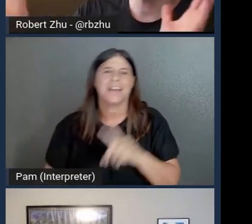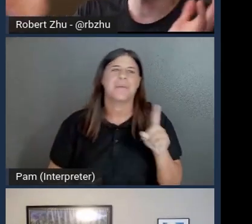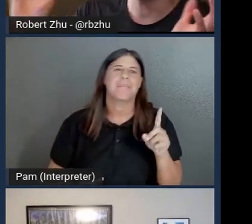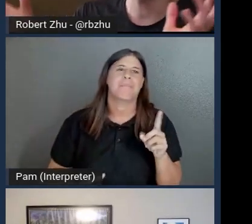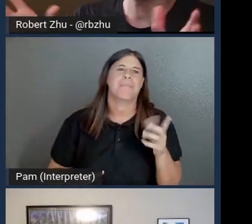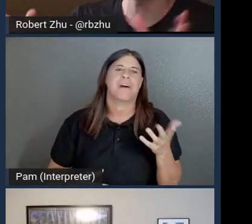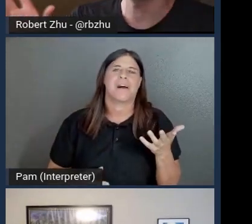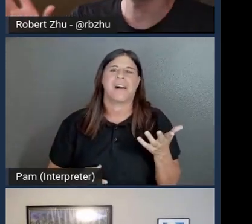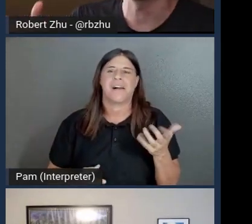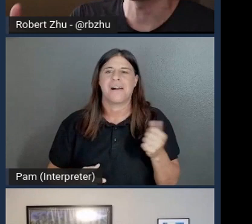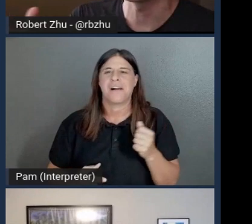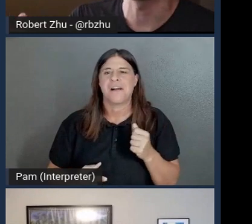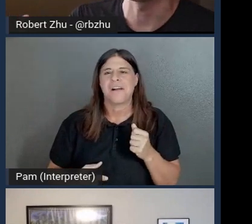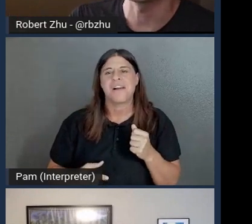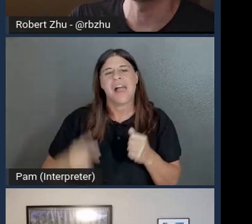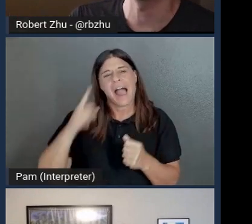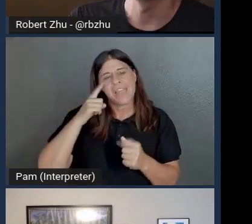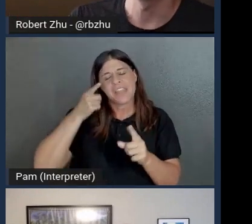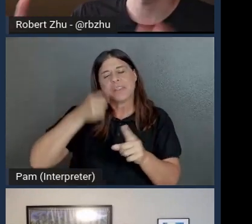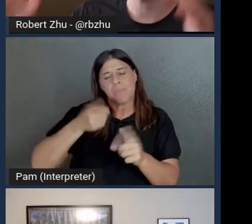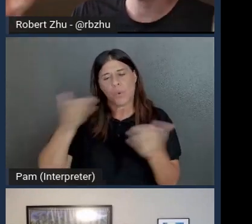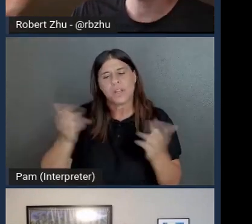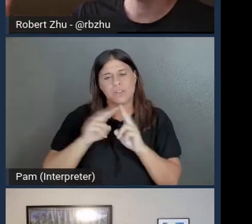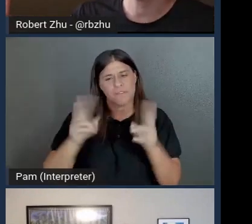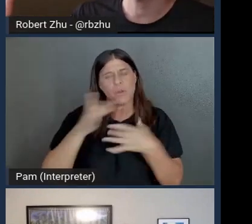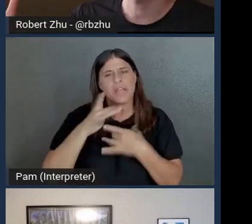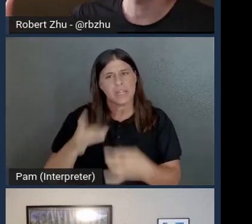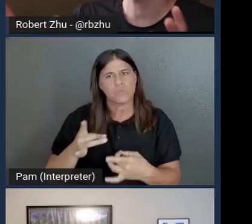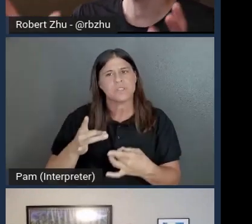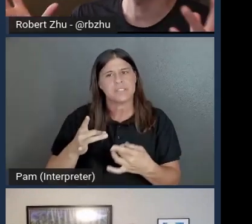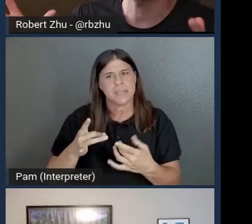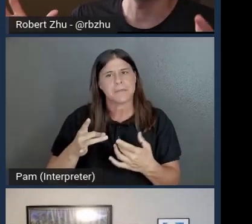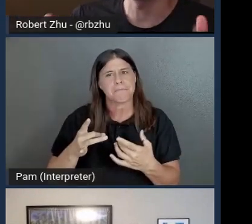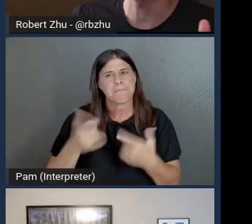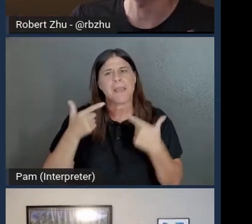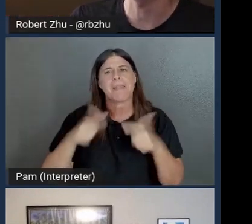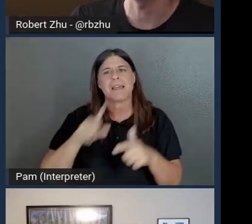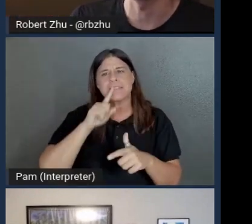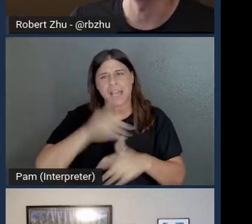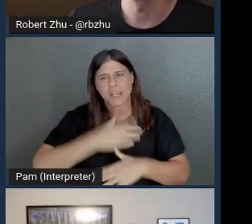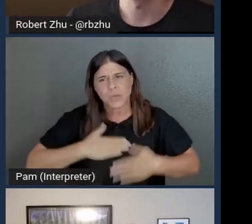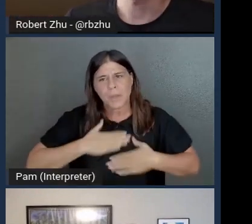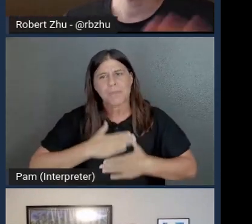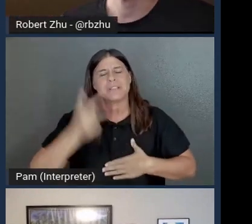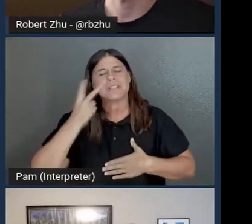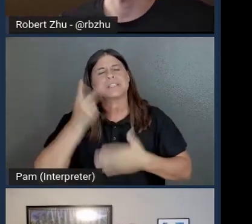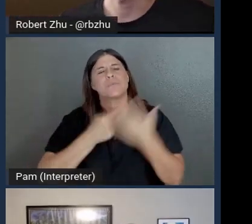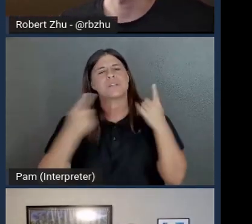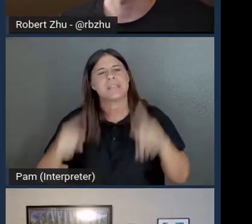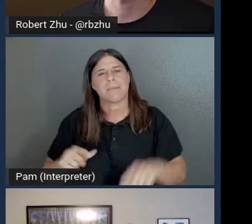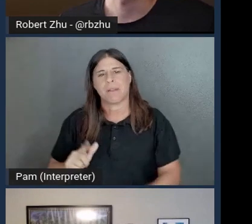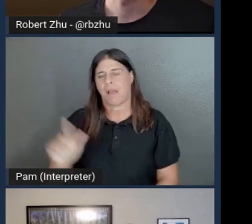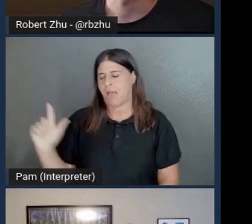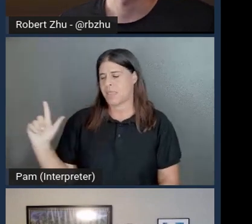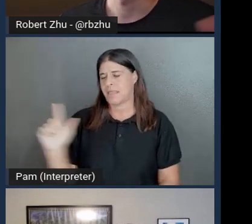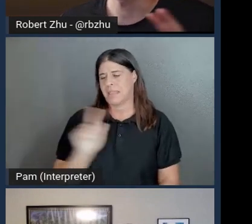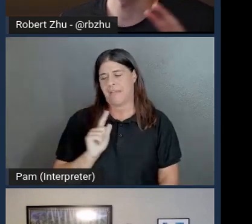let's. I mean, I think the point here is very interesting, right? Because let's actually just appreciate what's going on here. On the left, you have